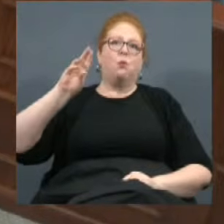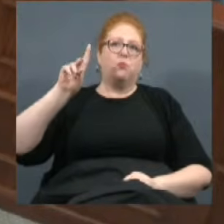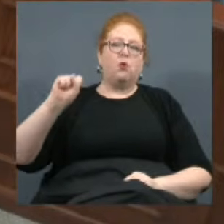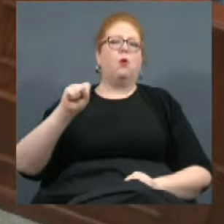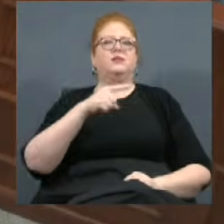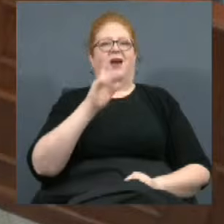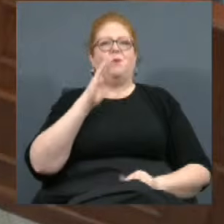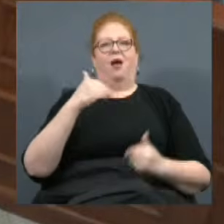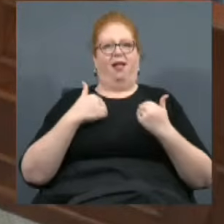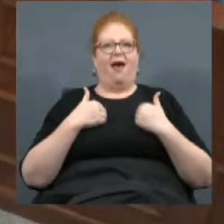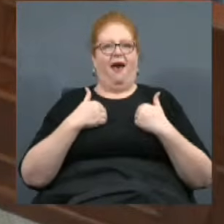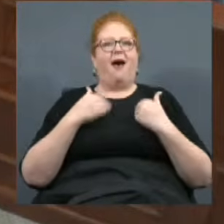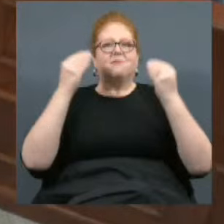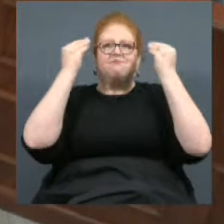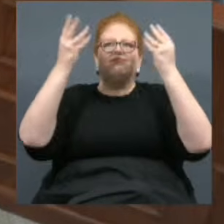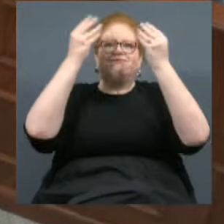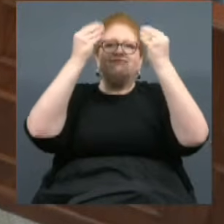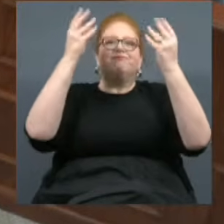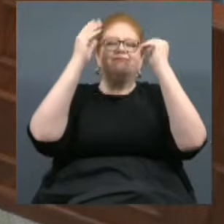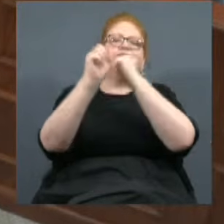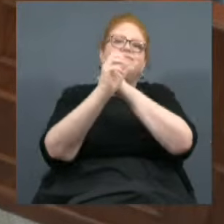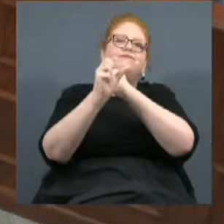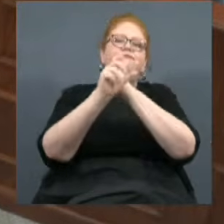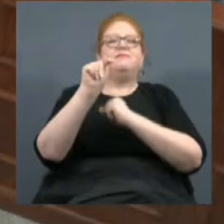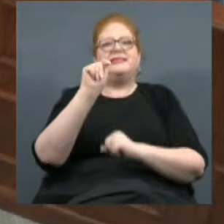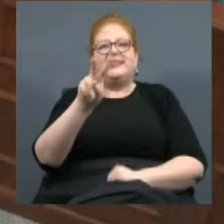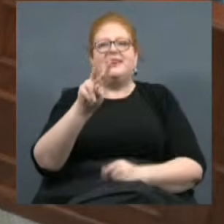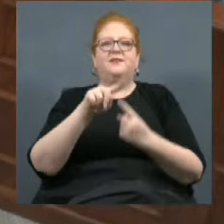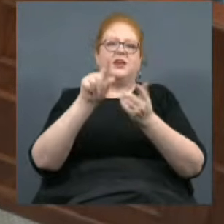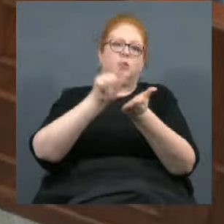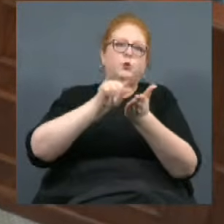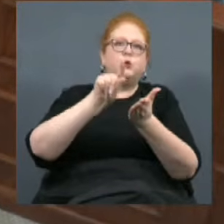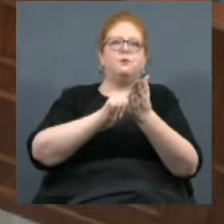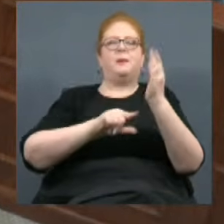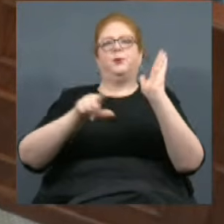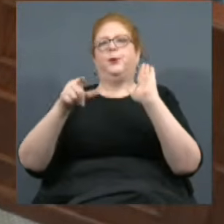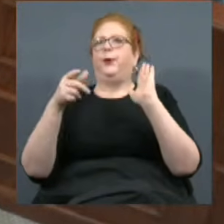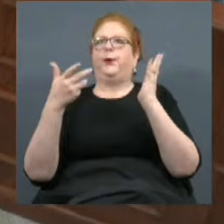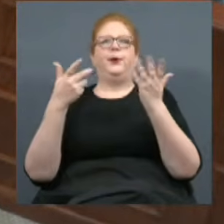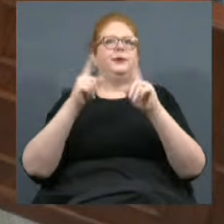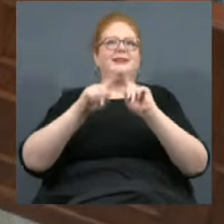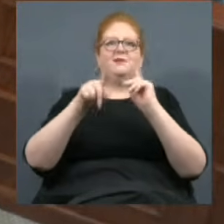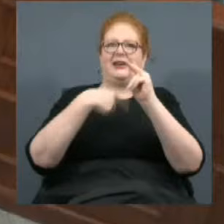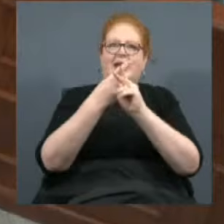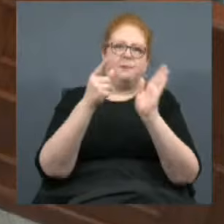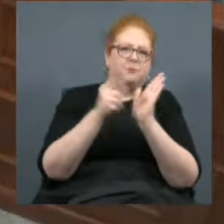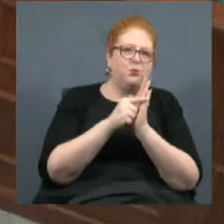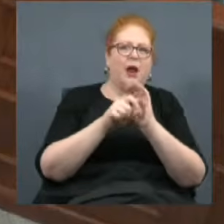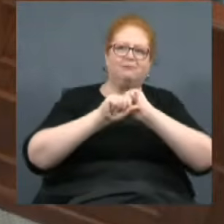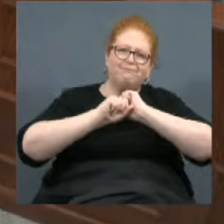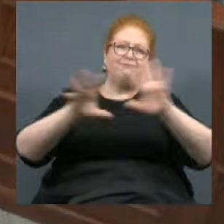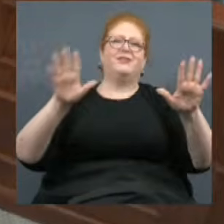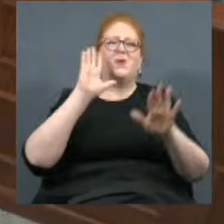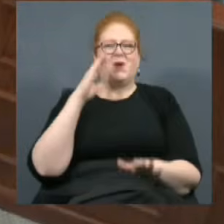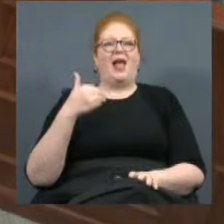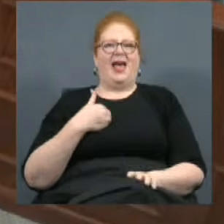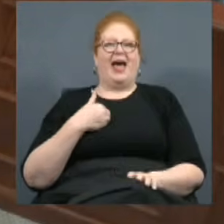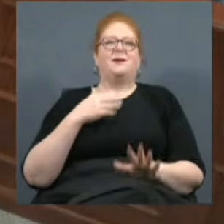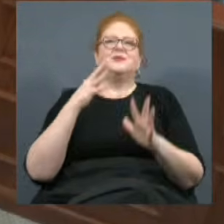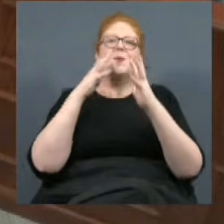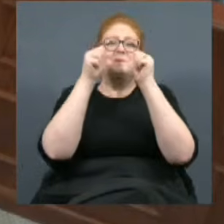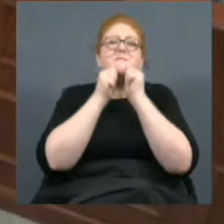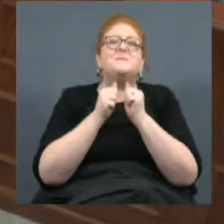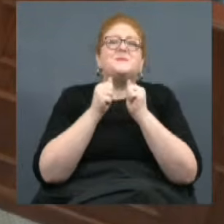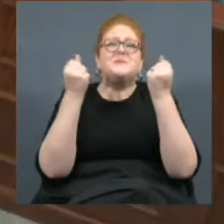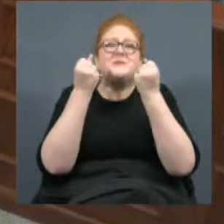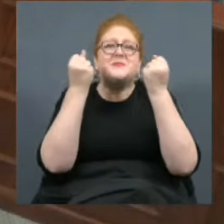lot of public awareness, television, newspaper, print. So thanks to them, and just hang tight. Tell the firefighters